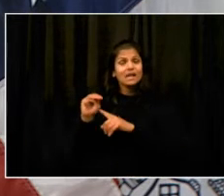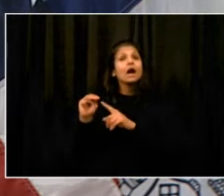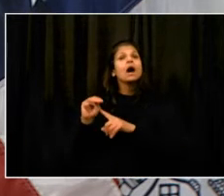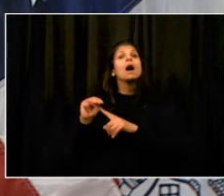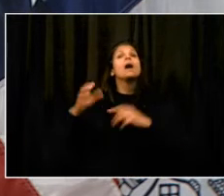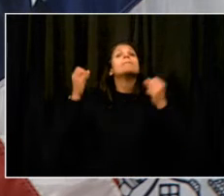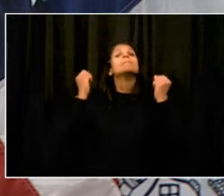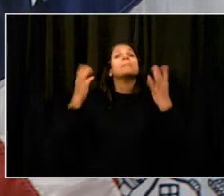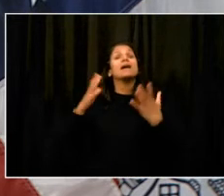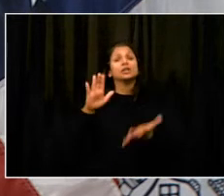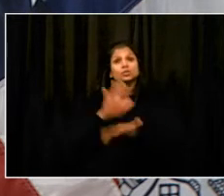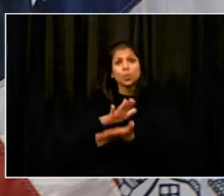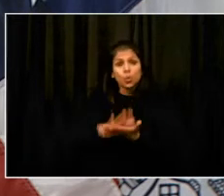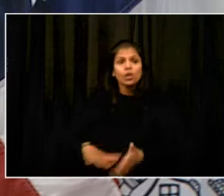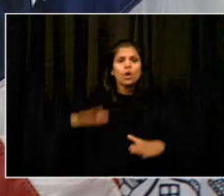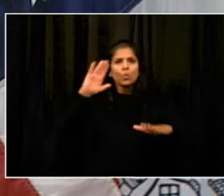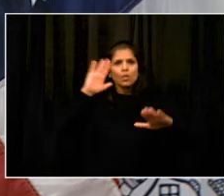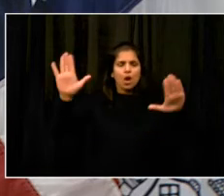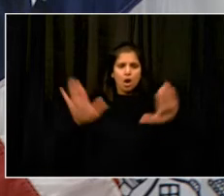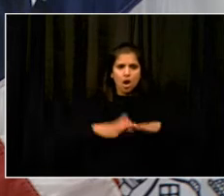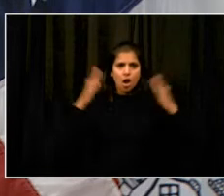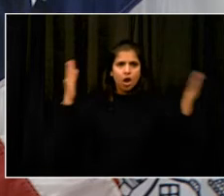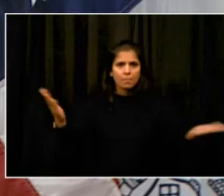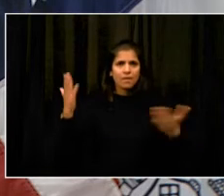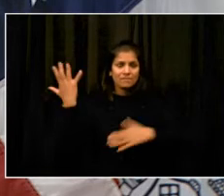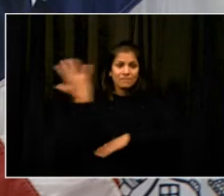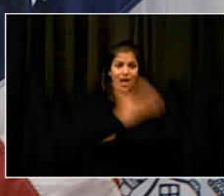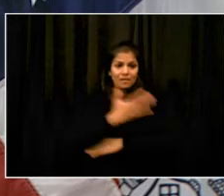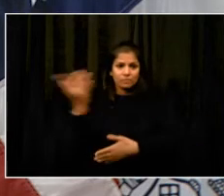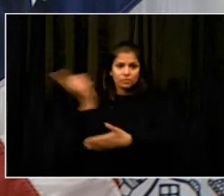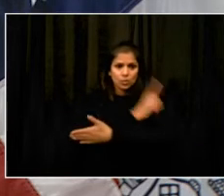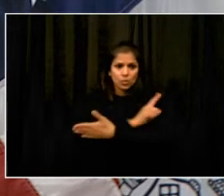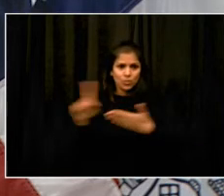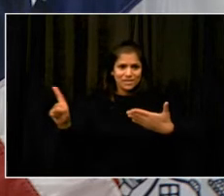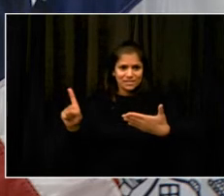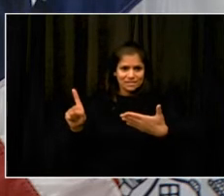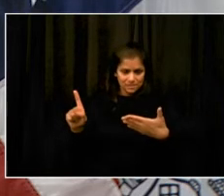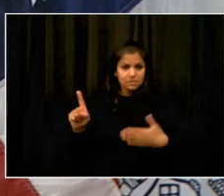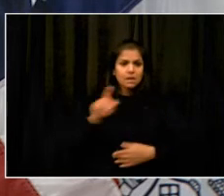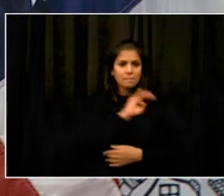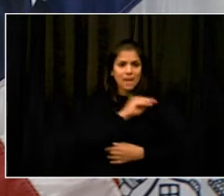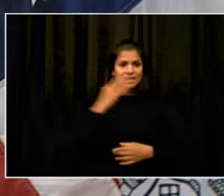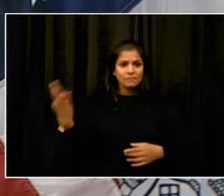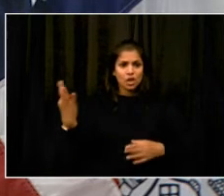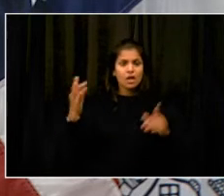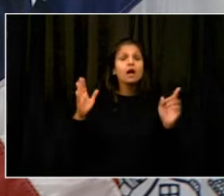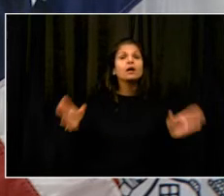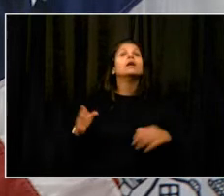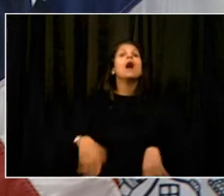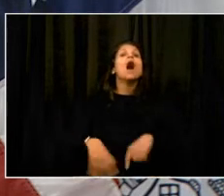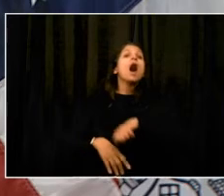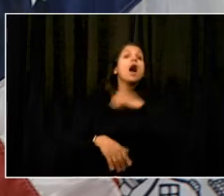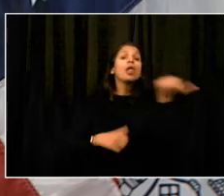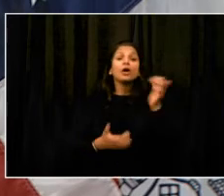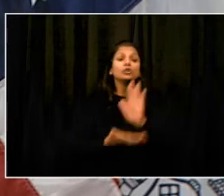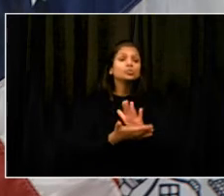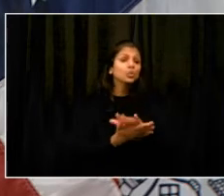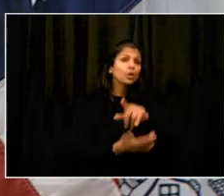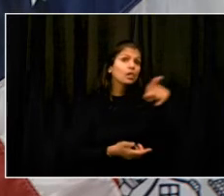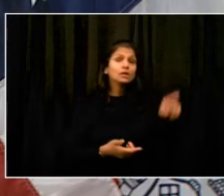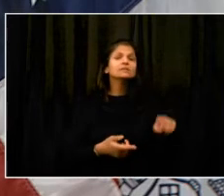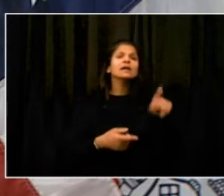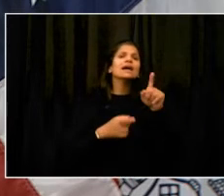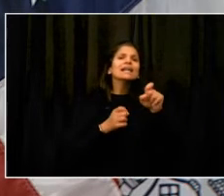we also know a number of other schools will need time to get their final alignment done. Why? Because